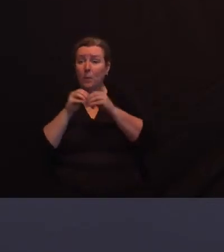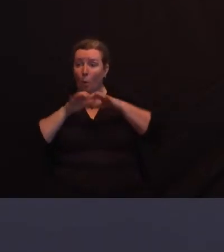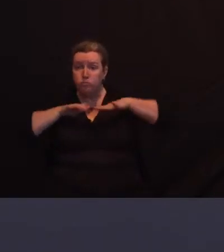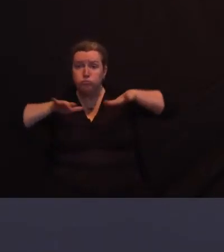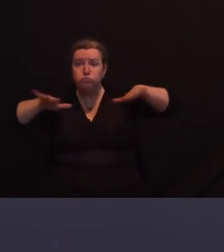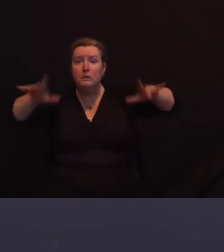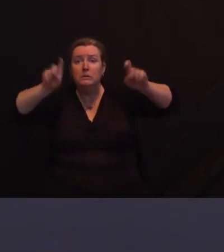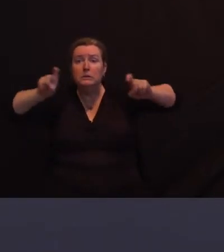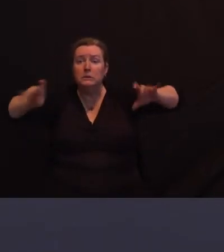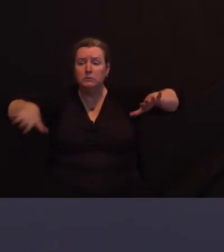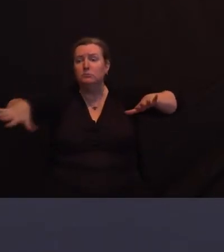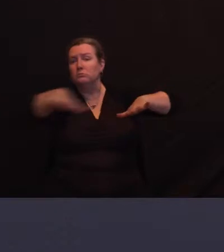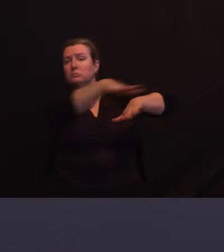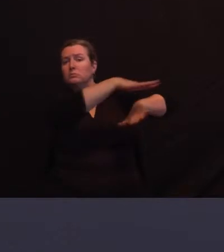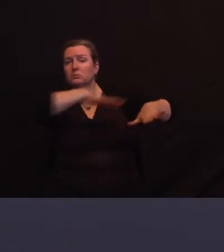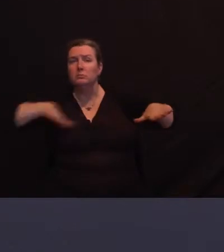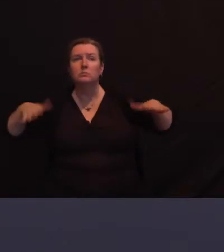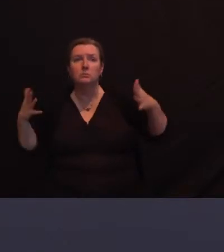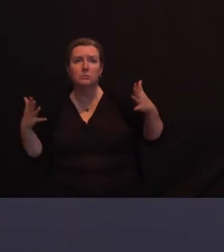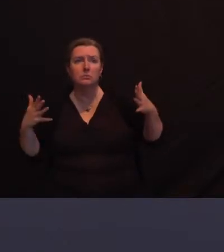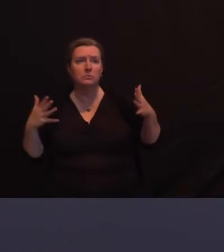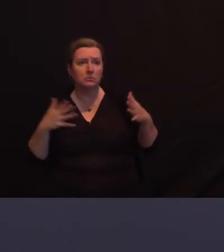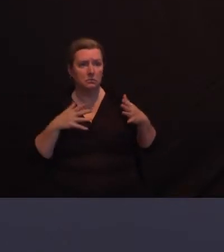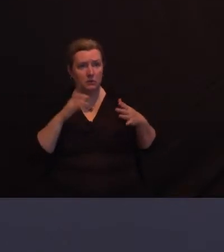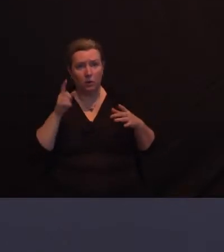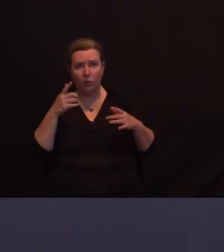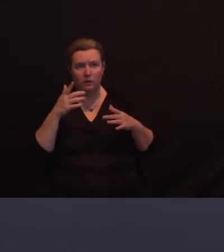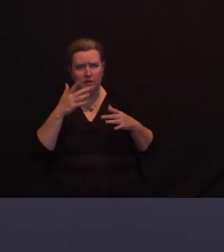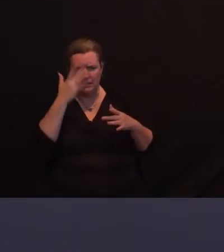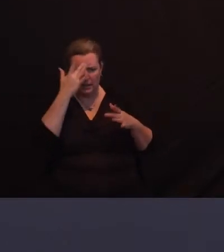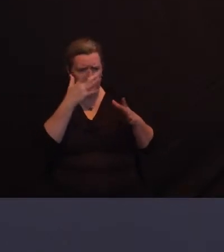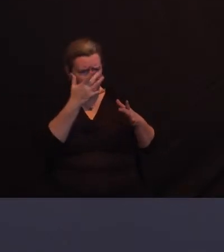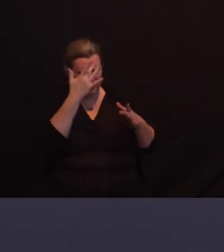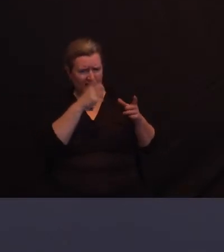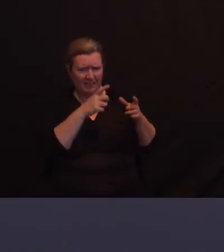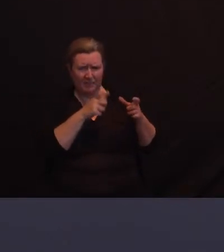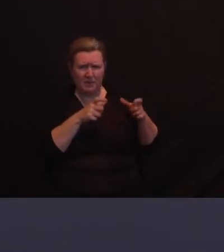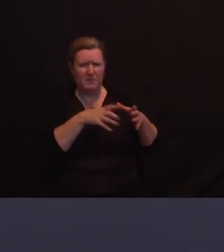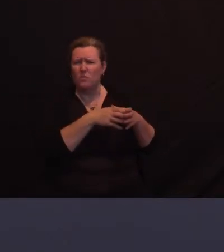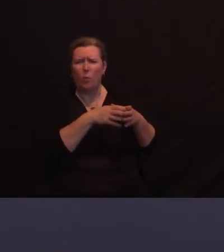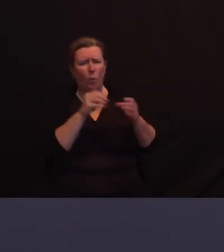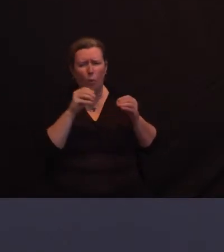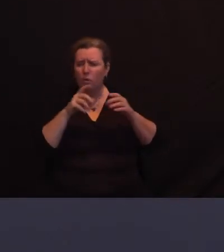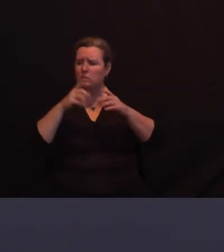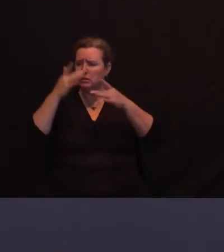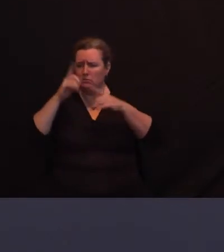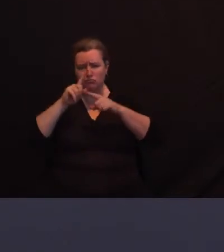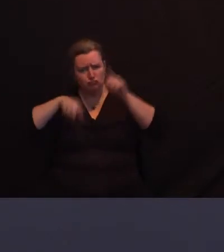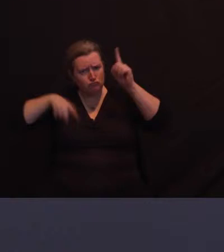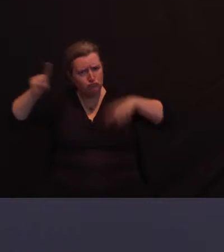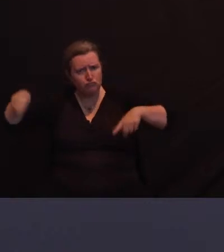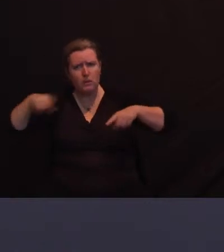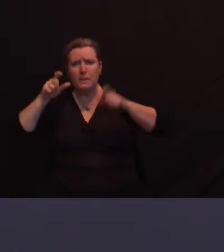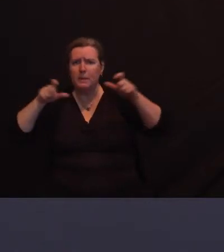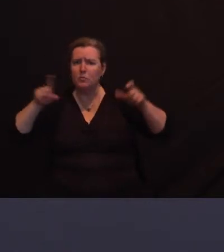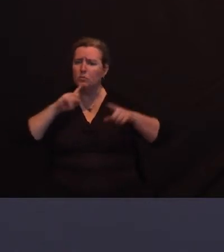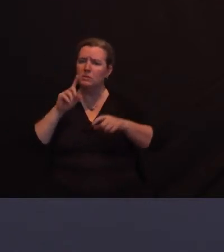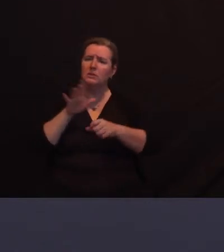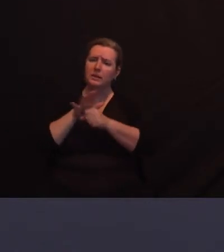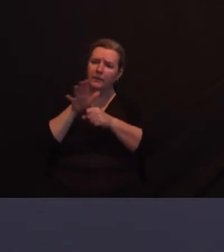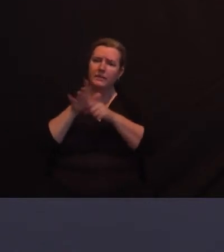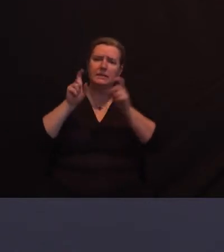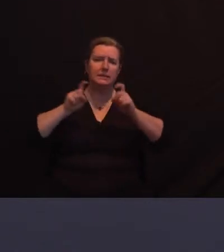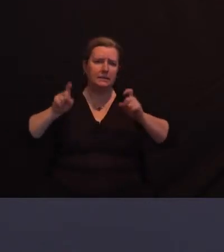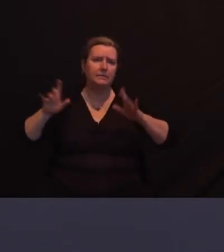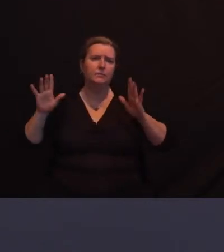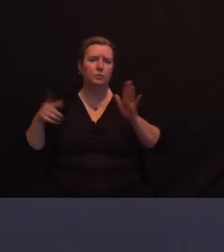ill. It actually reflects a broader swath of individuals and showing that we are doing enough testing to